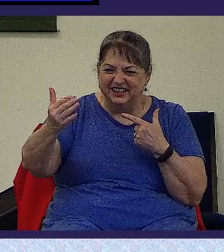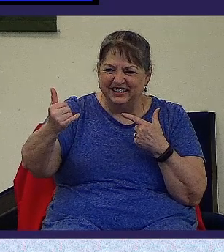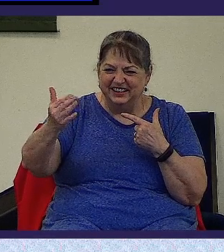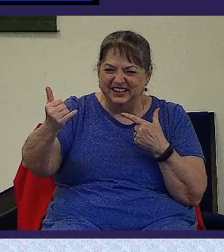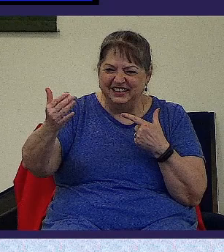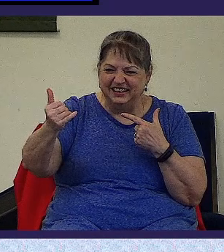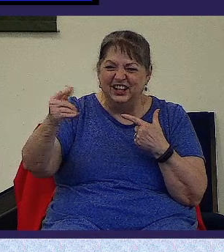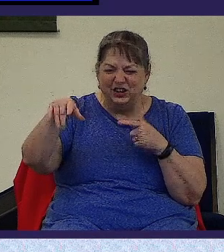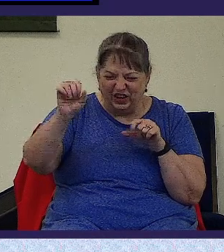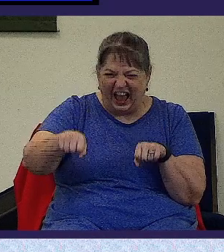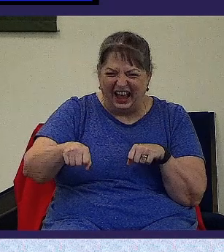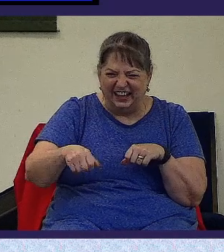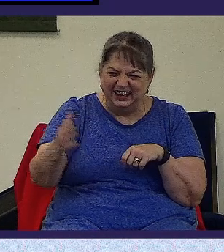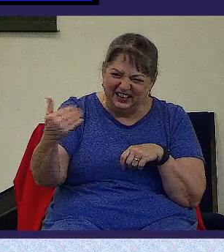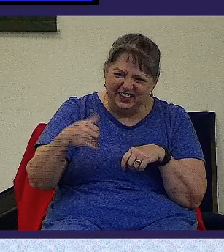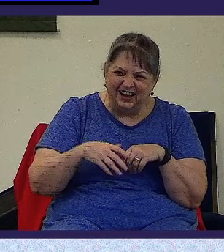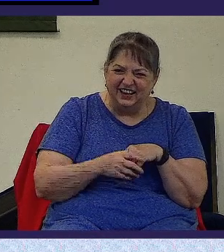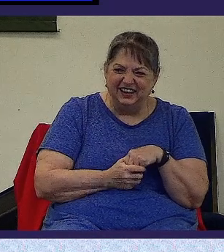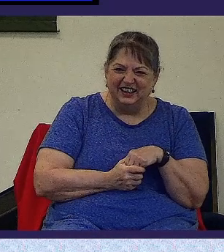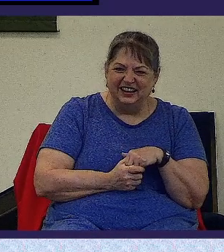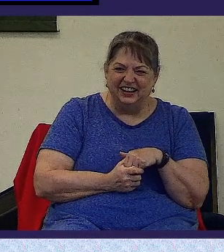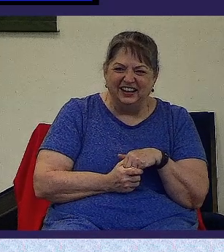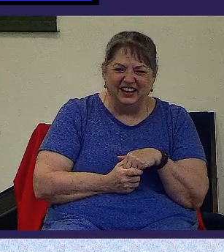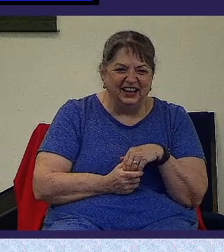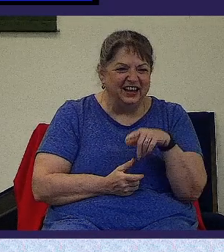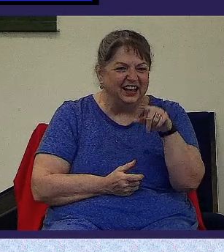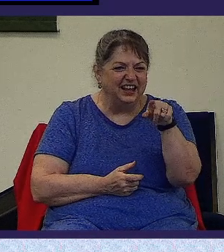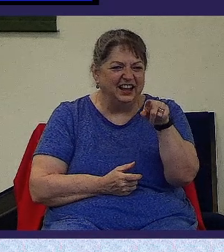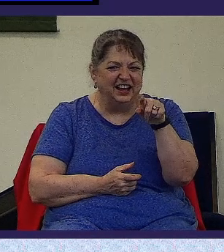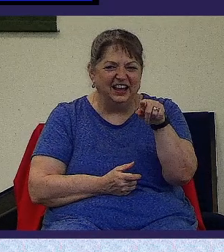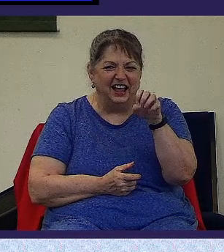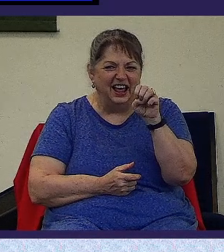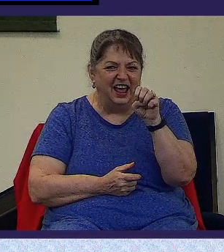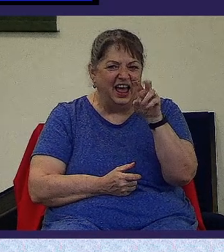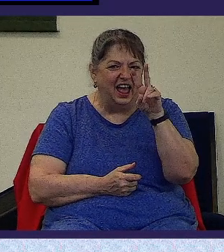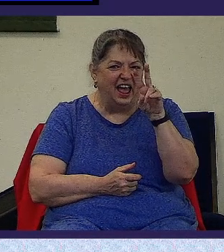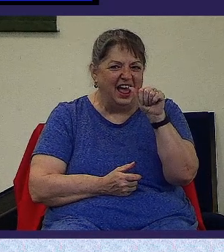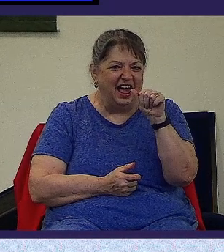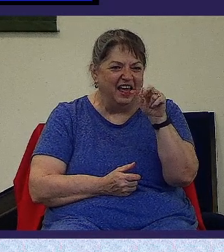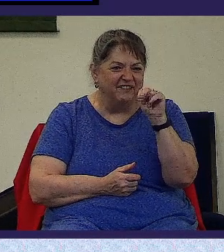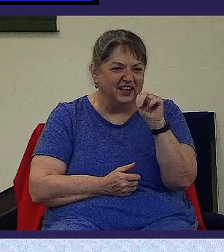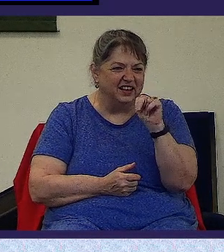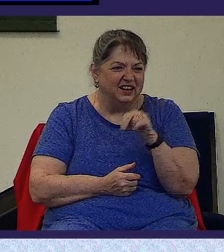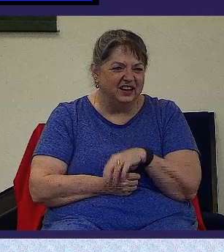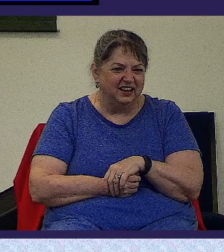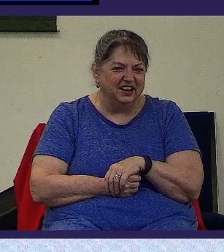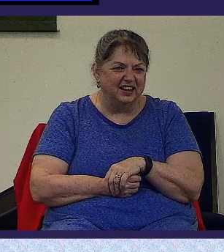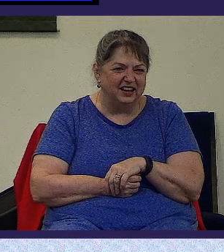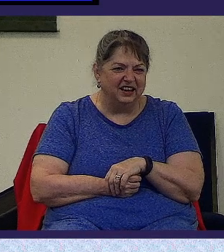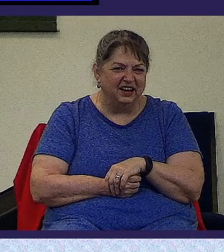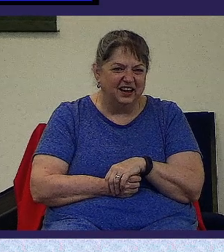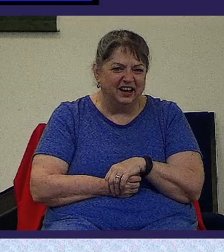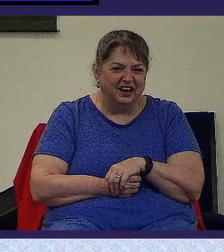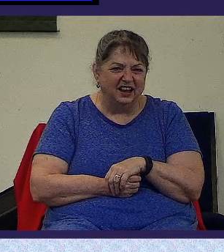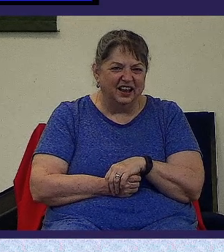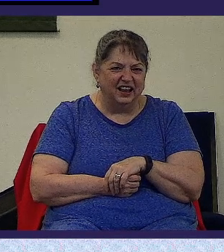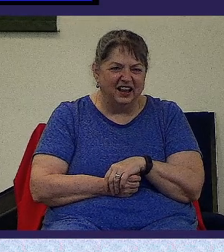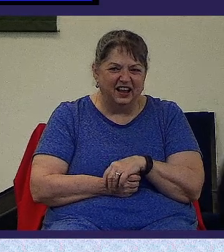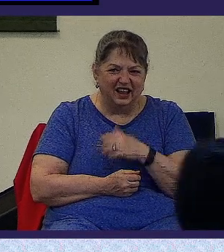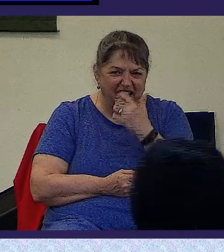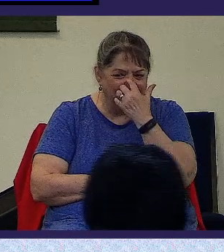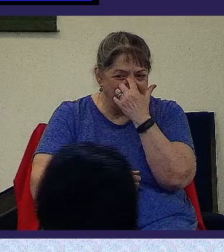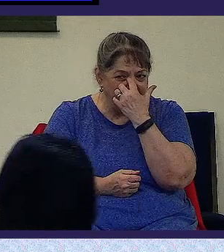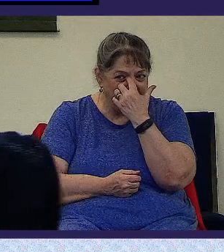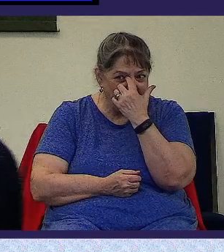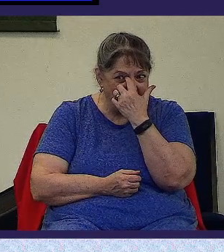come on you can do it and also want to invite evan uh if he can come up brother and sister evan and cassandra